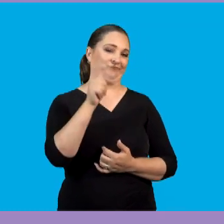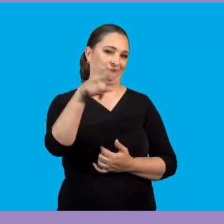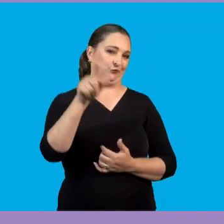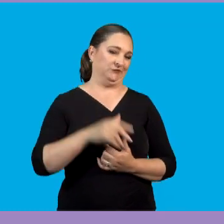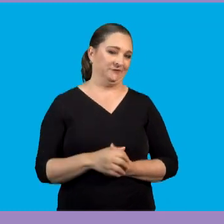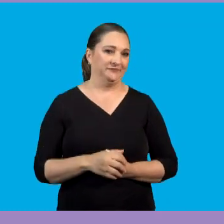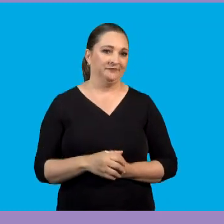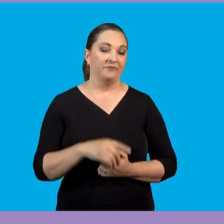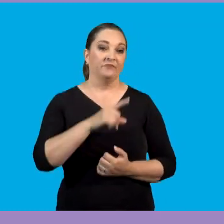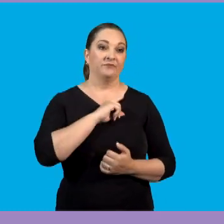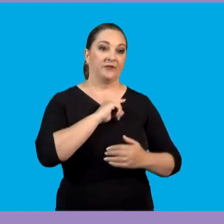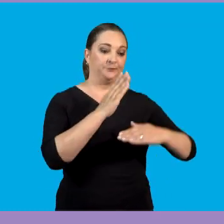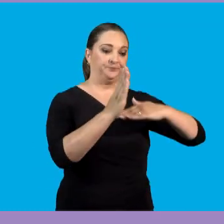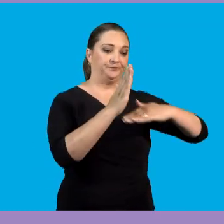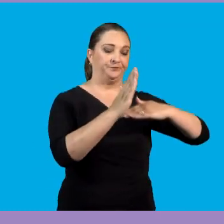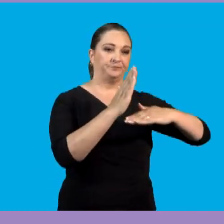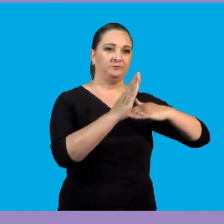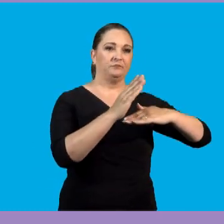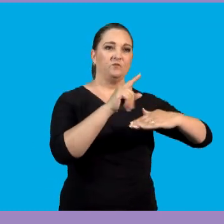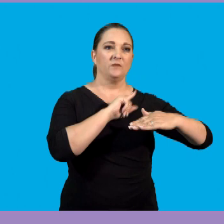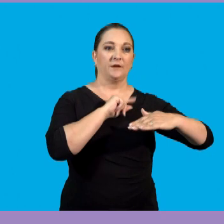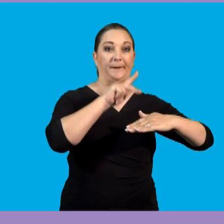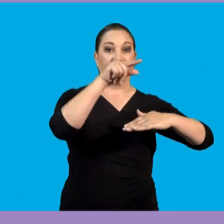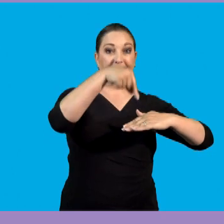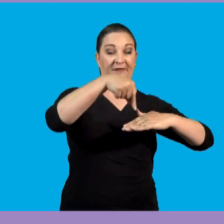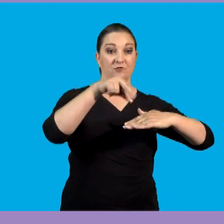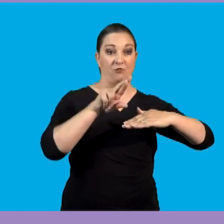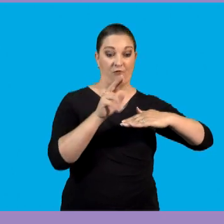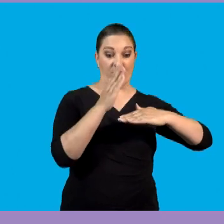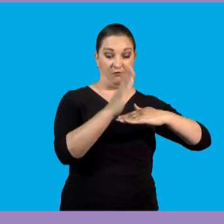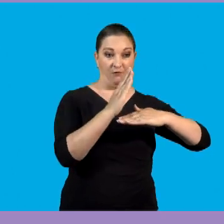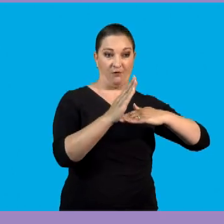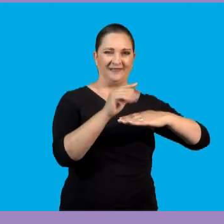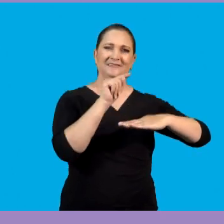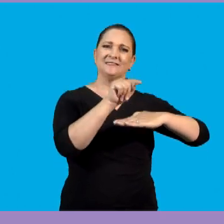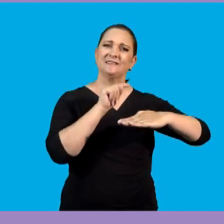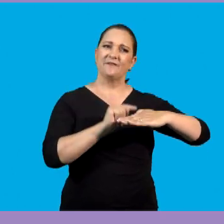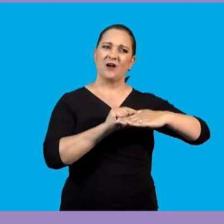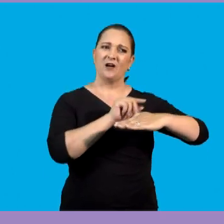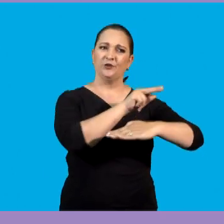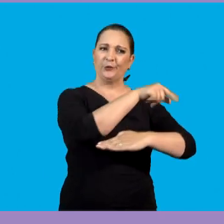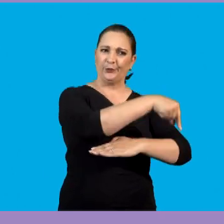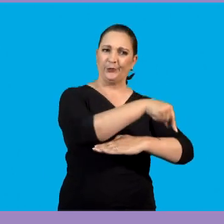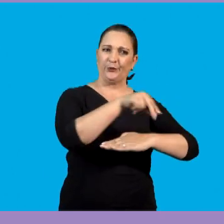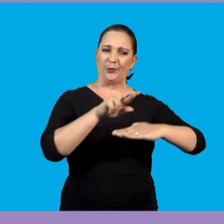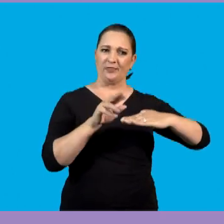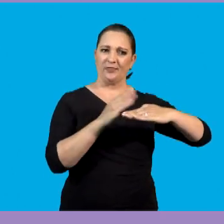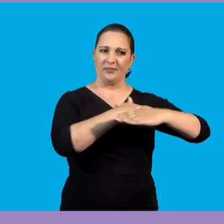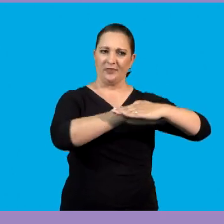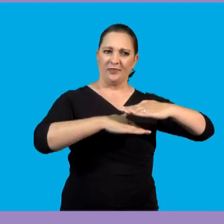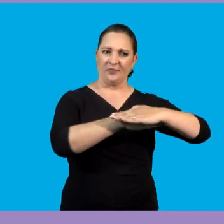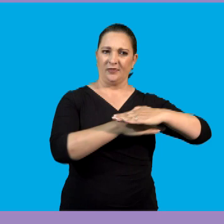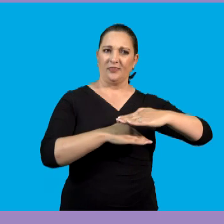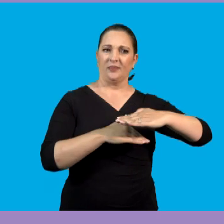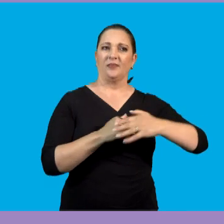then yes, you are correct. So we are going to have the PR divided by the corresponding side